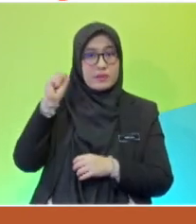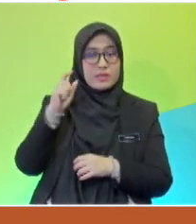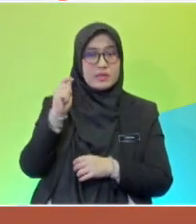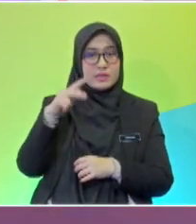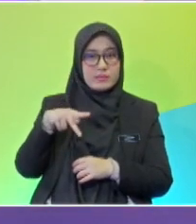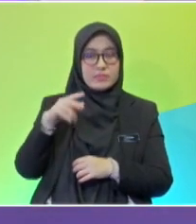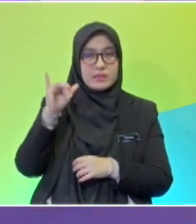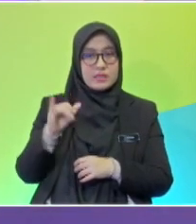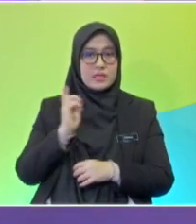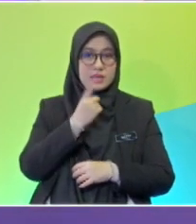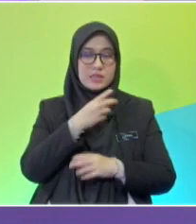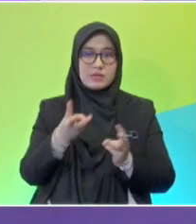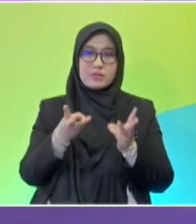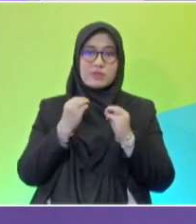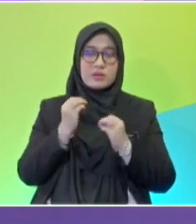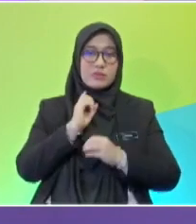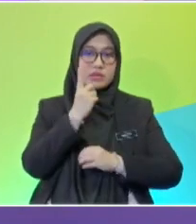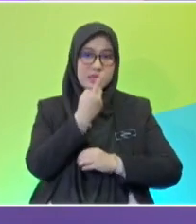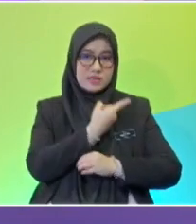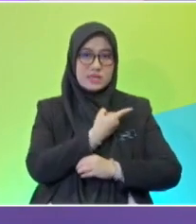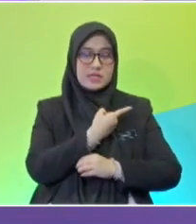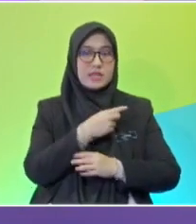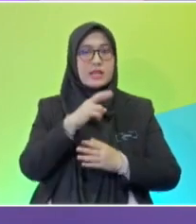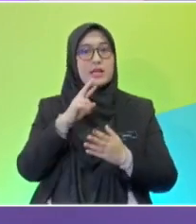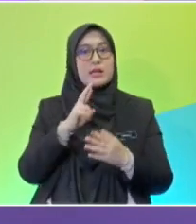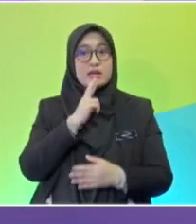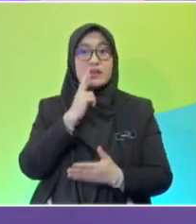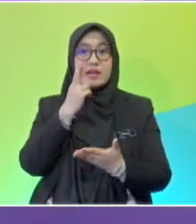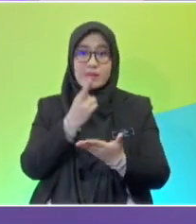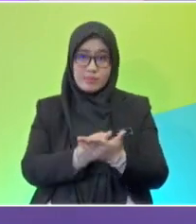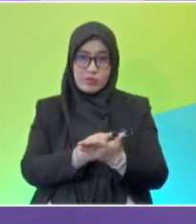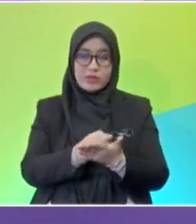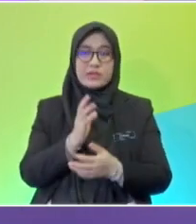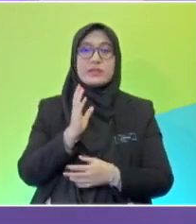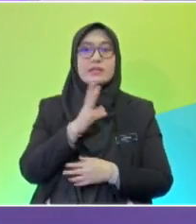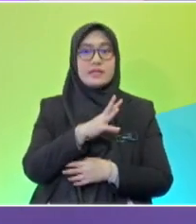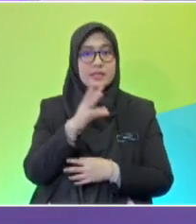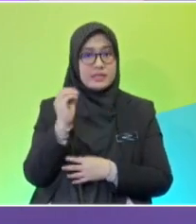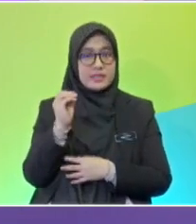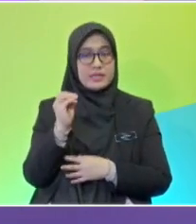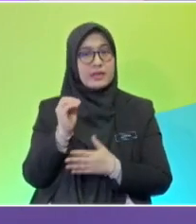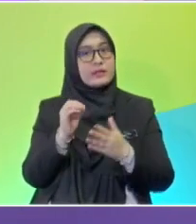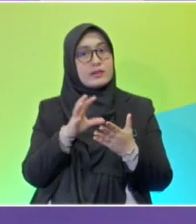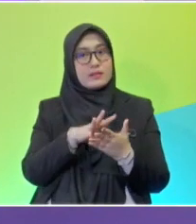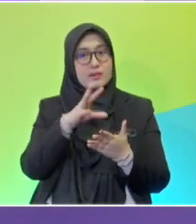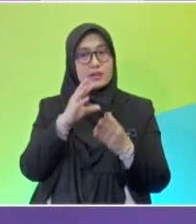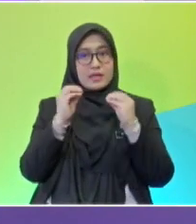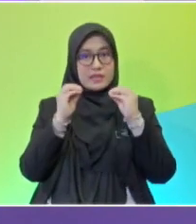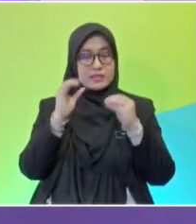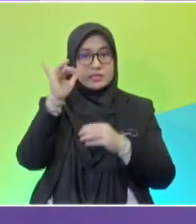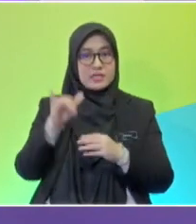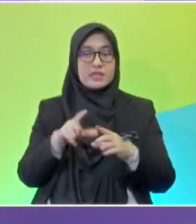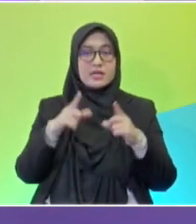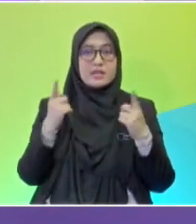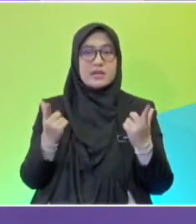it's okay. Report it and you move on. Okay. Okay, now, the particular learning standard that we are going to focus